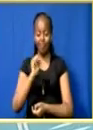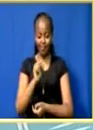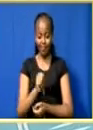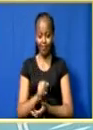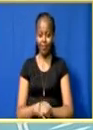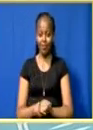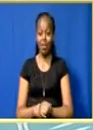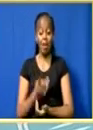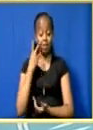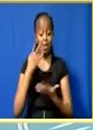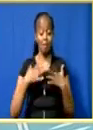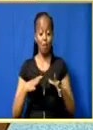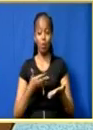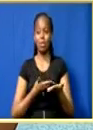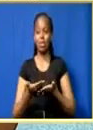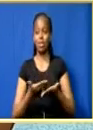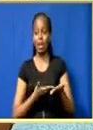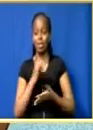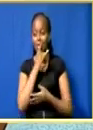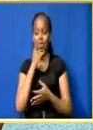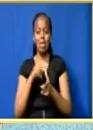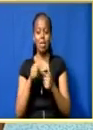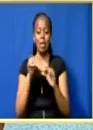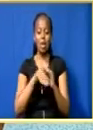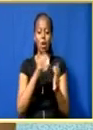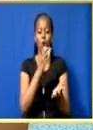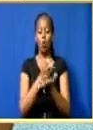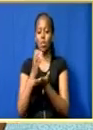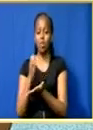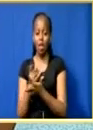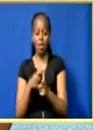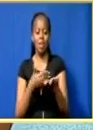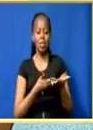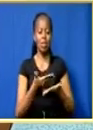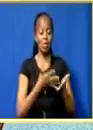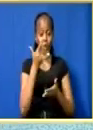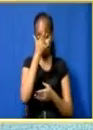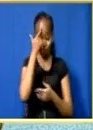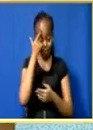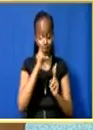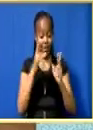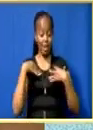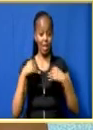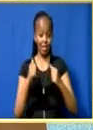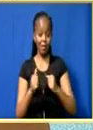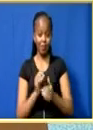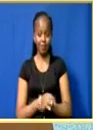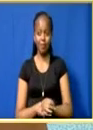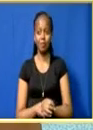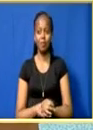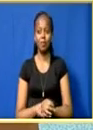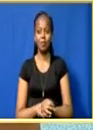Yes. So I've seen people, it's dried and then it's put in containers and they sell it because it's very nutritious,